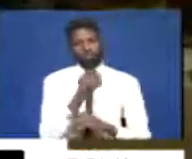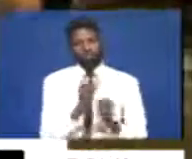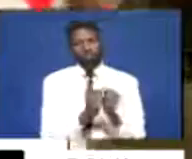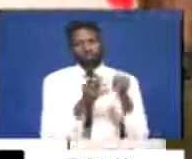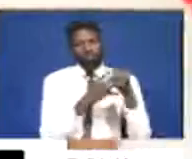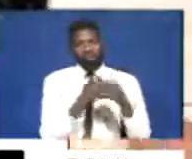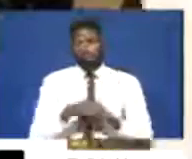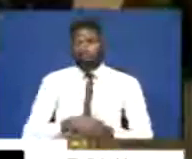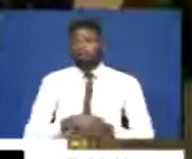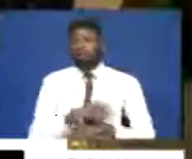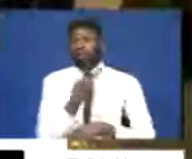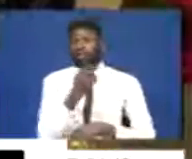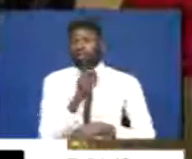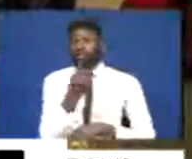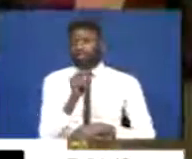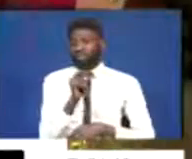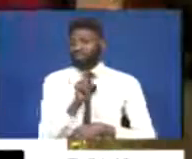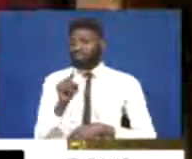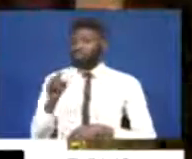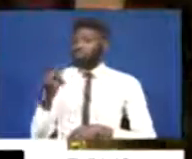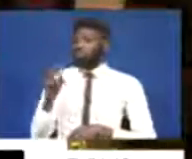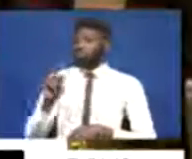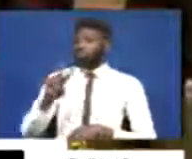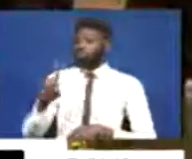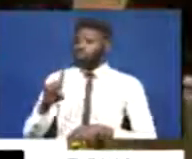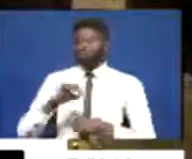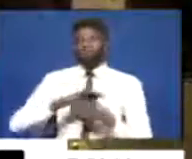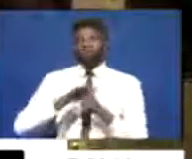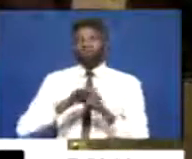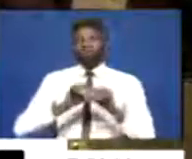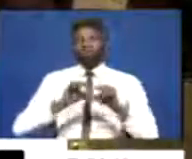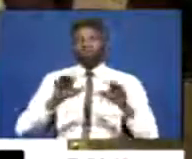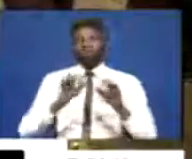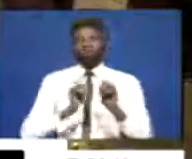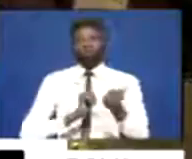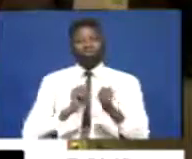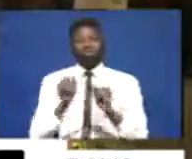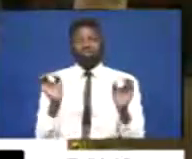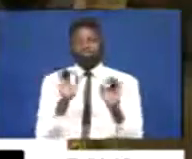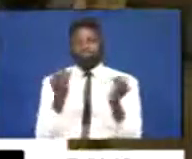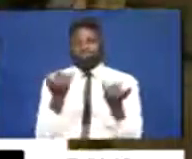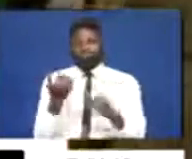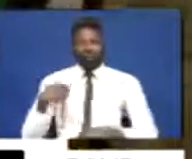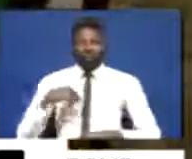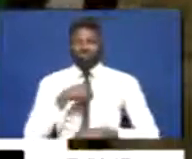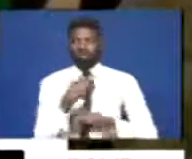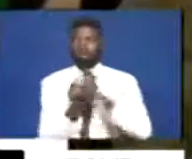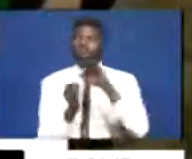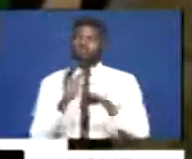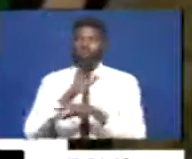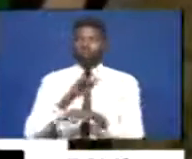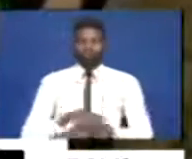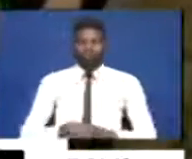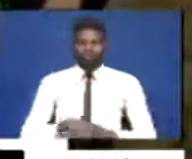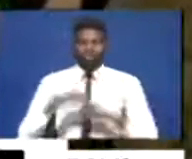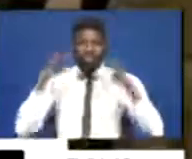problem with the COVID and the sporting activities were not happening. So now we are back. Netherlands, they'll